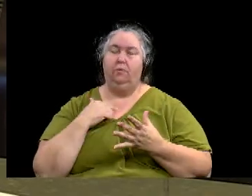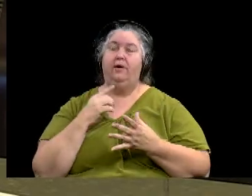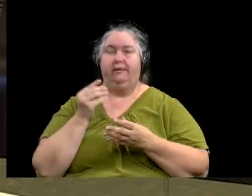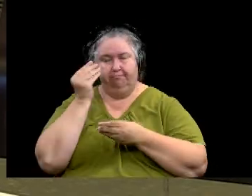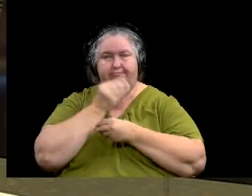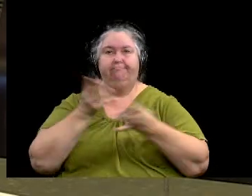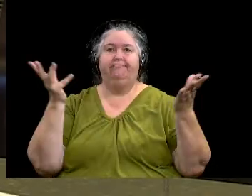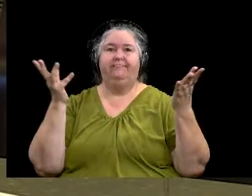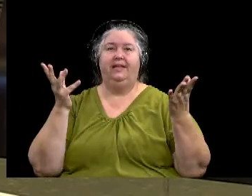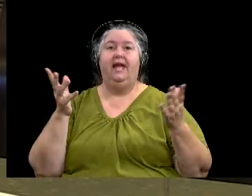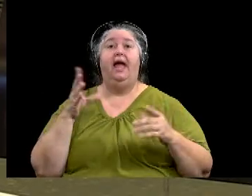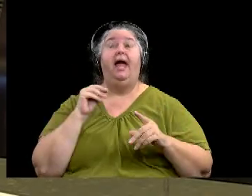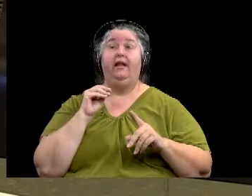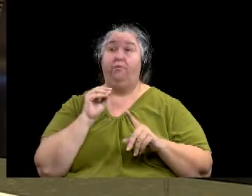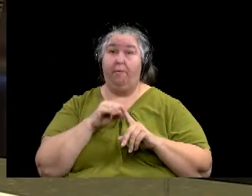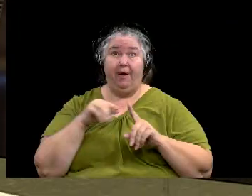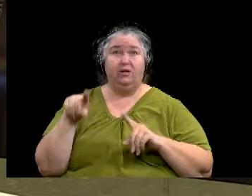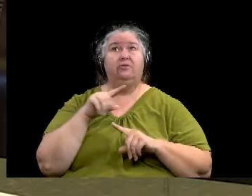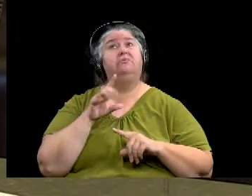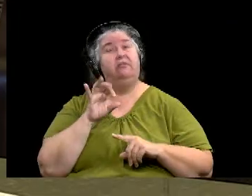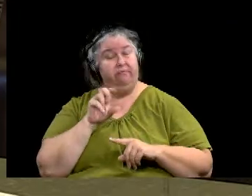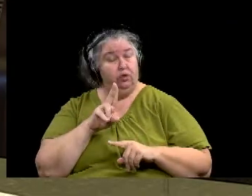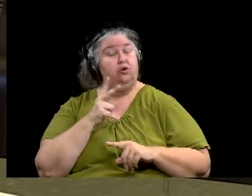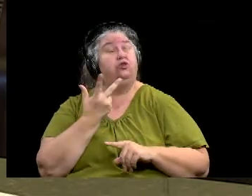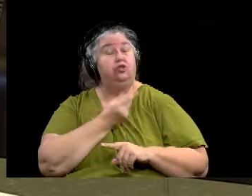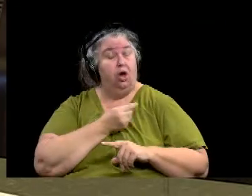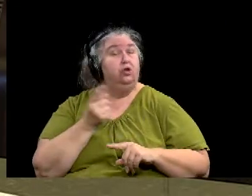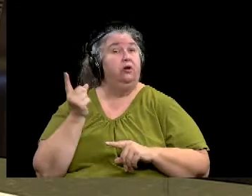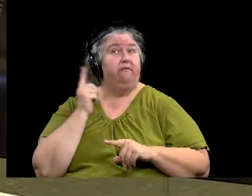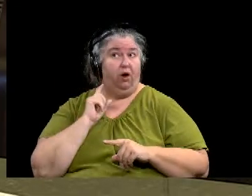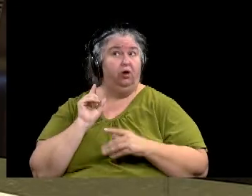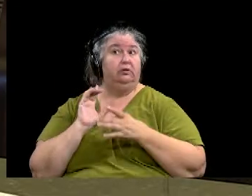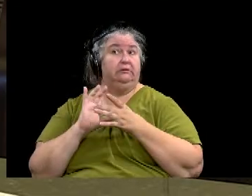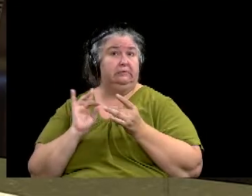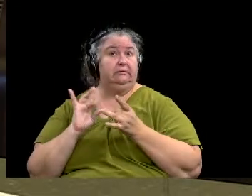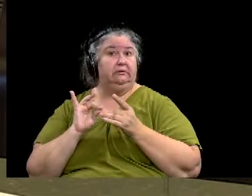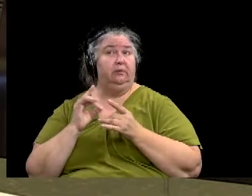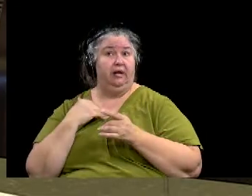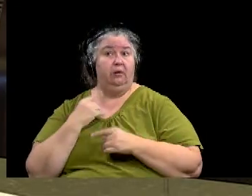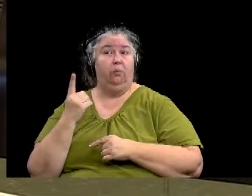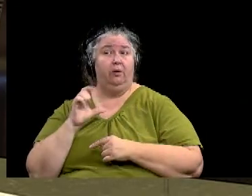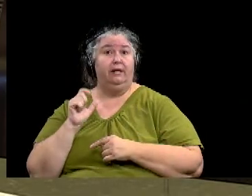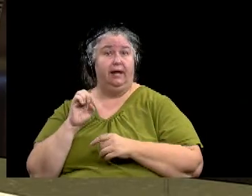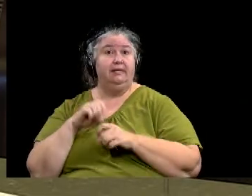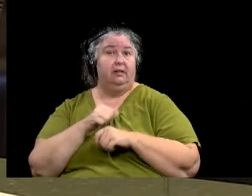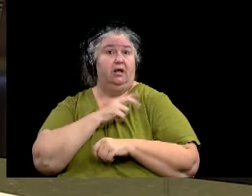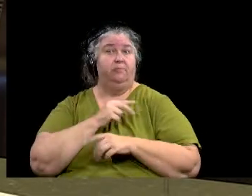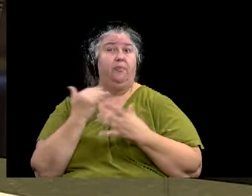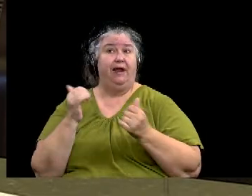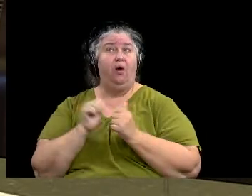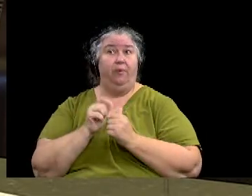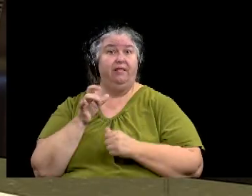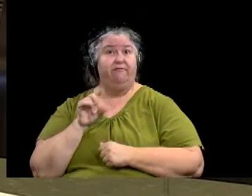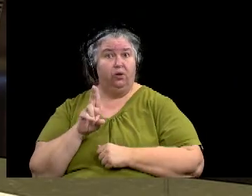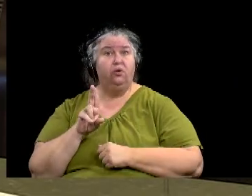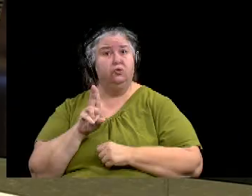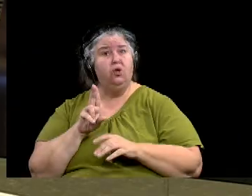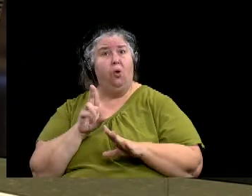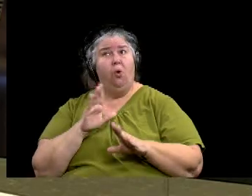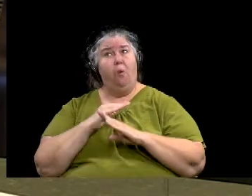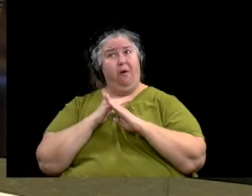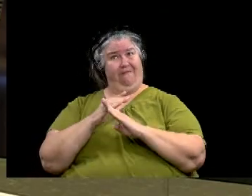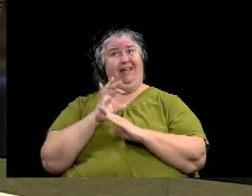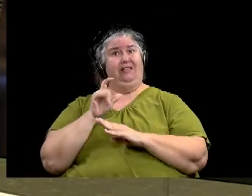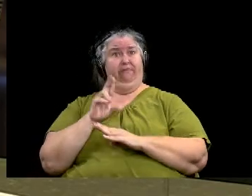you've heard the sad situation that we have one case in the hospital right now with the flu. We want to prevent the flu from impacting the